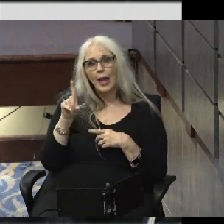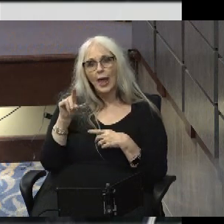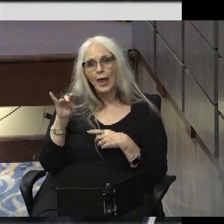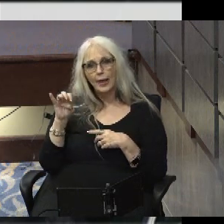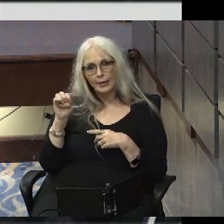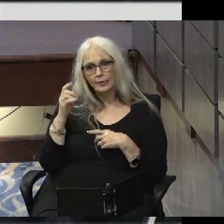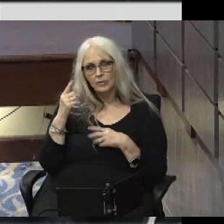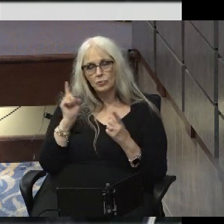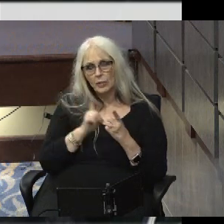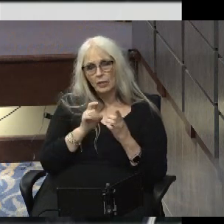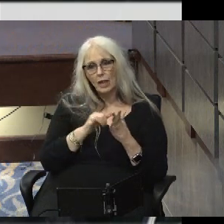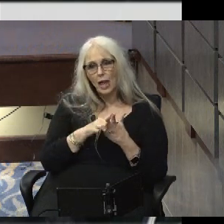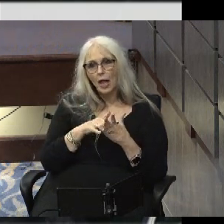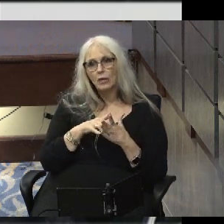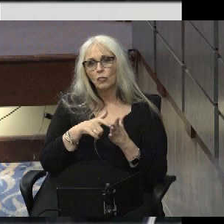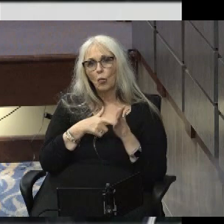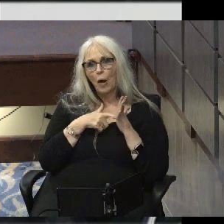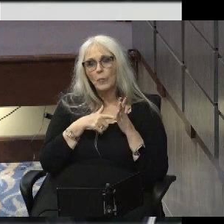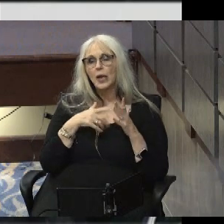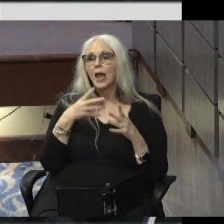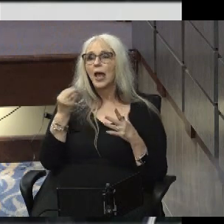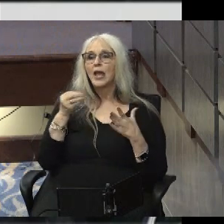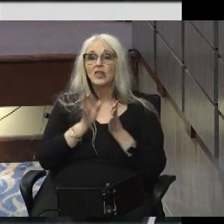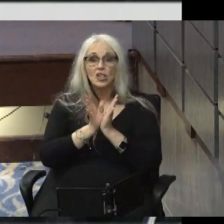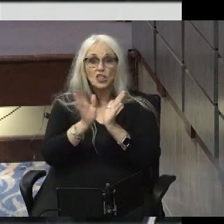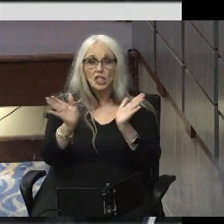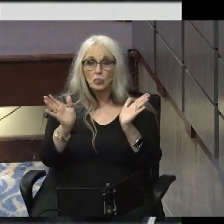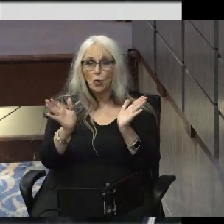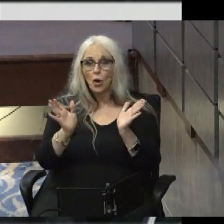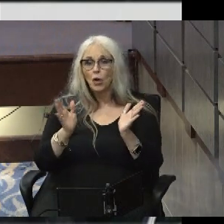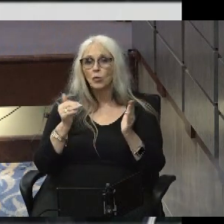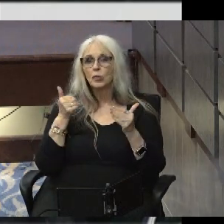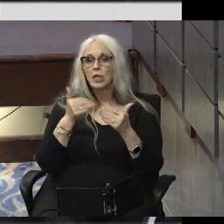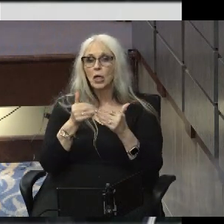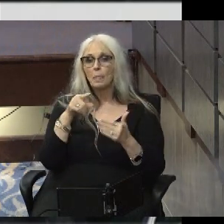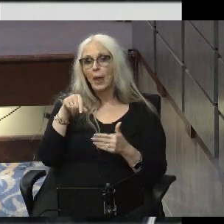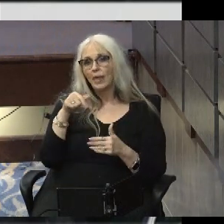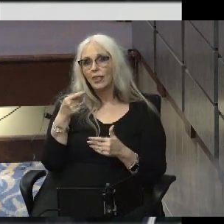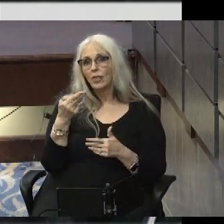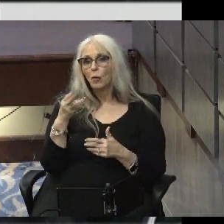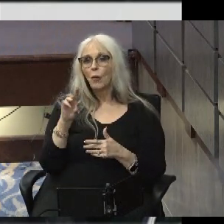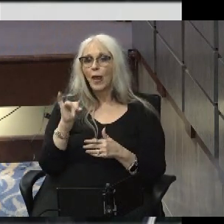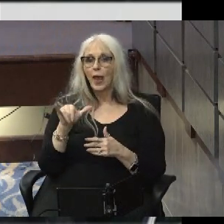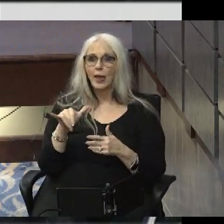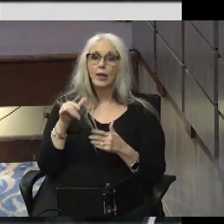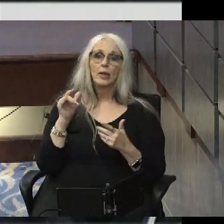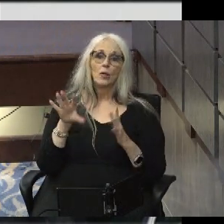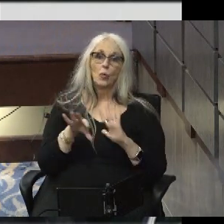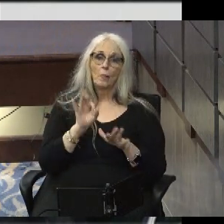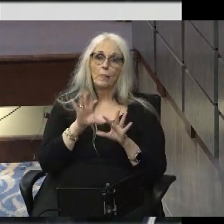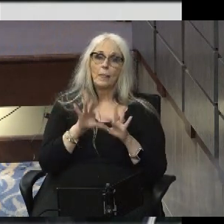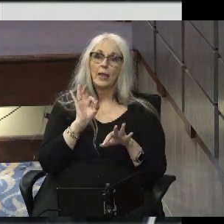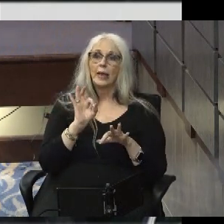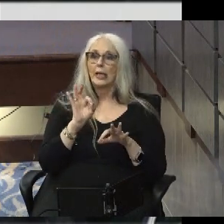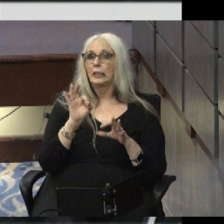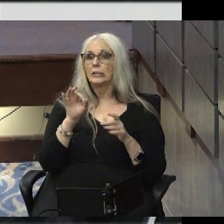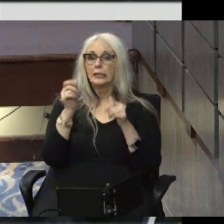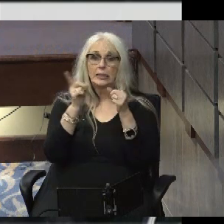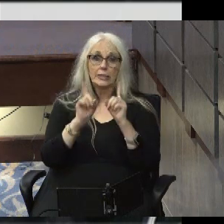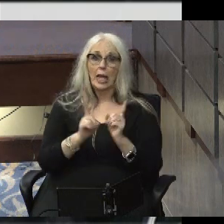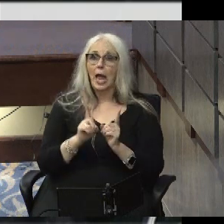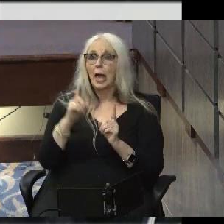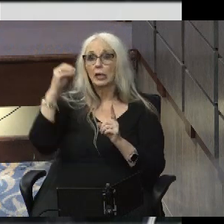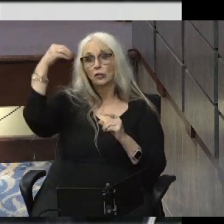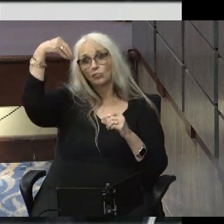requirements. And then, in addition to the general illumination along the pathway, we're selecting fixtures that will